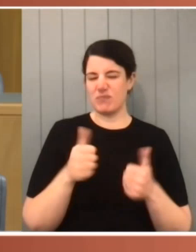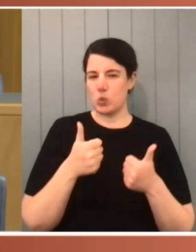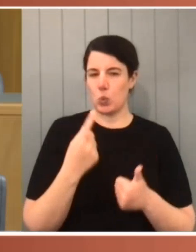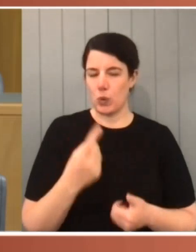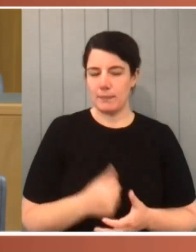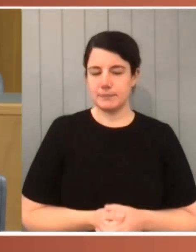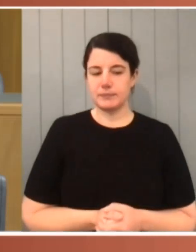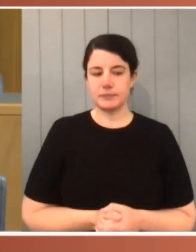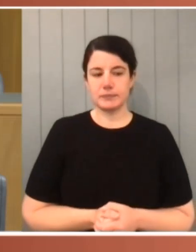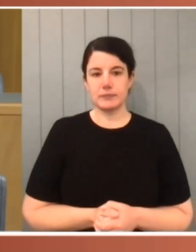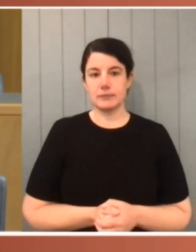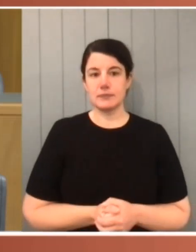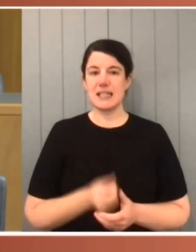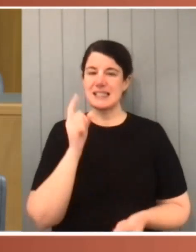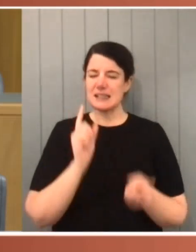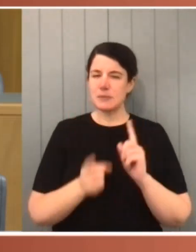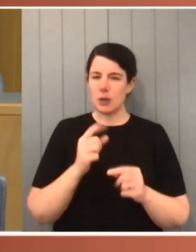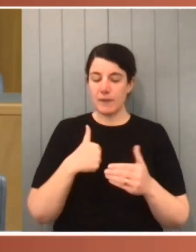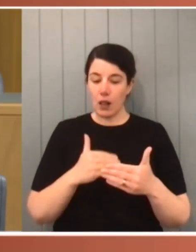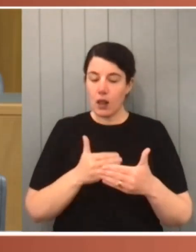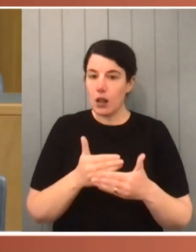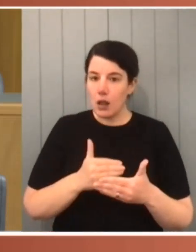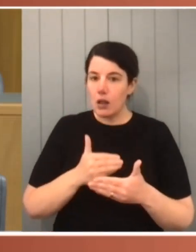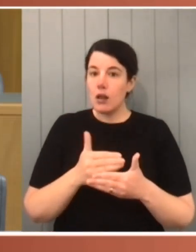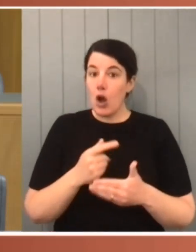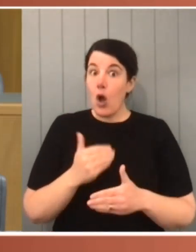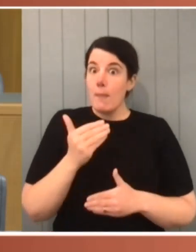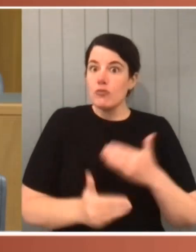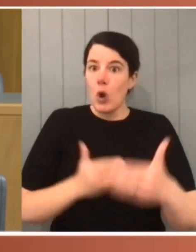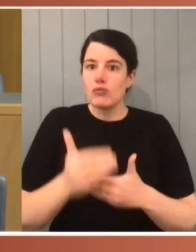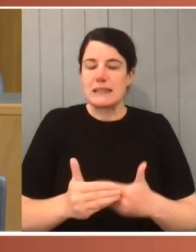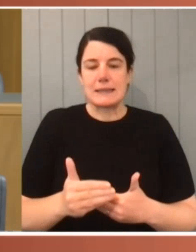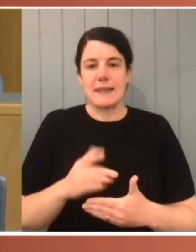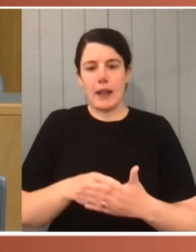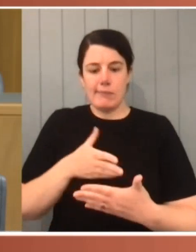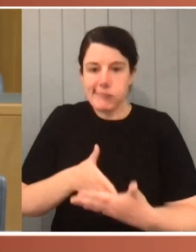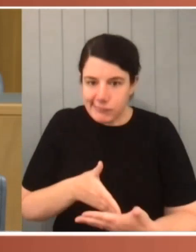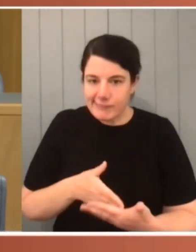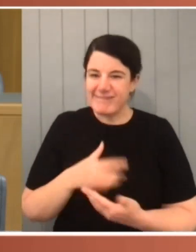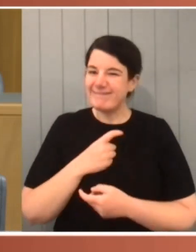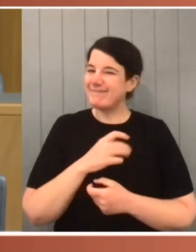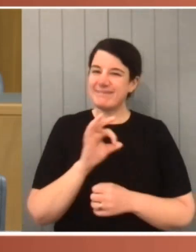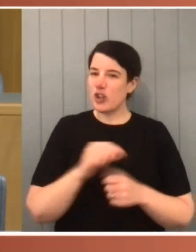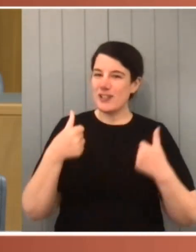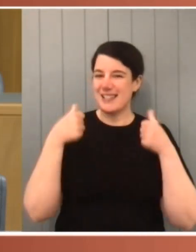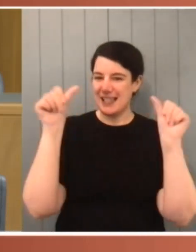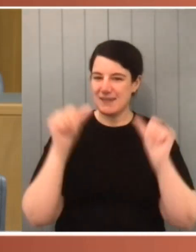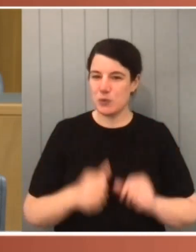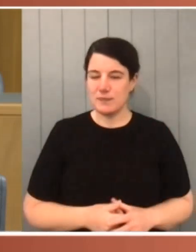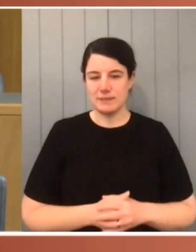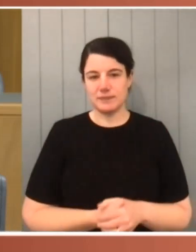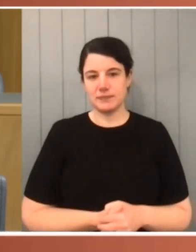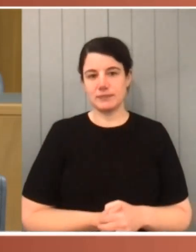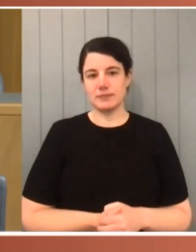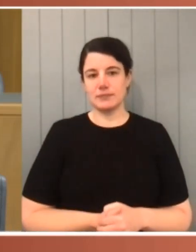champions seemed on the cusp of progress, only to be frustrated. In May 1992, early in the